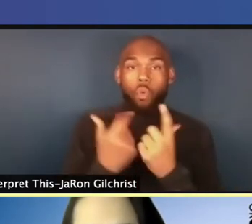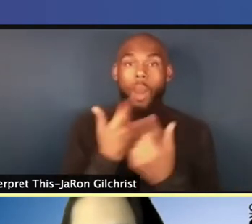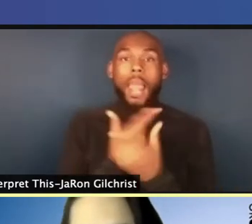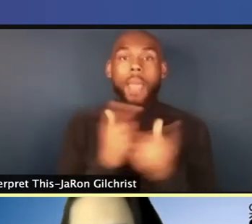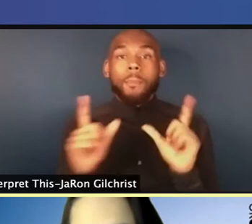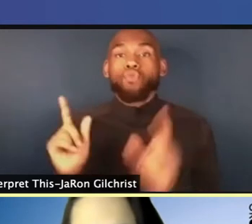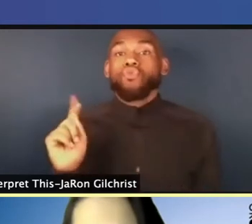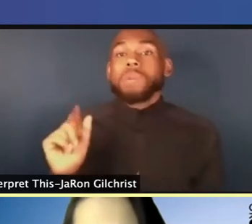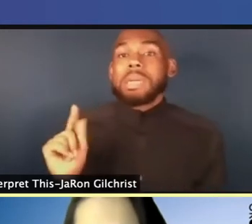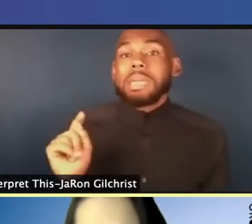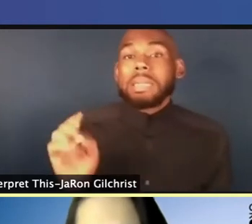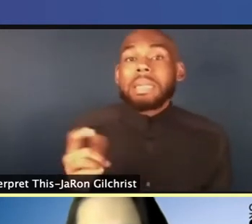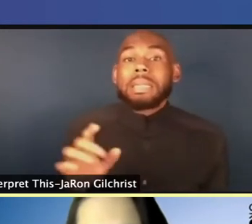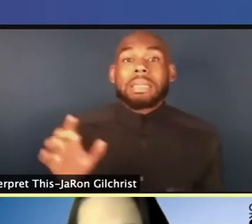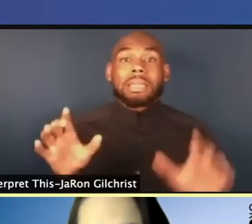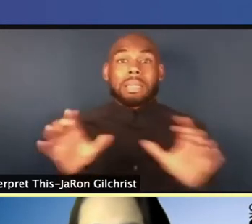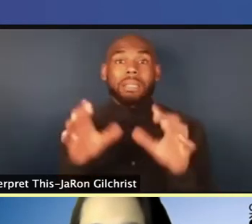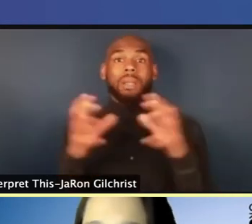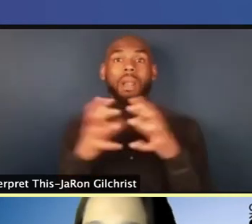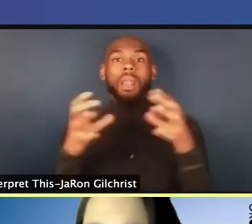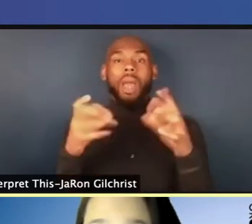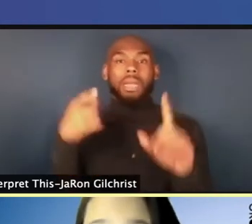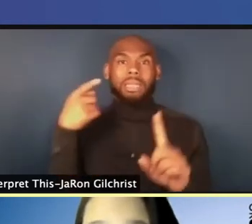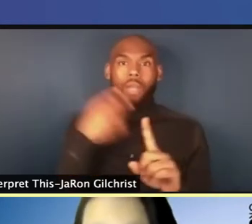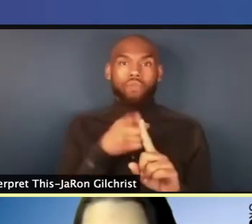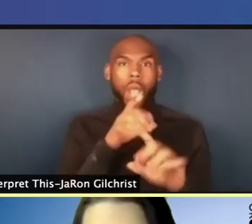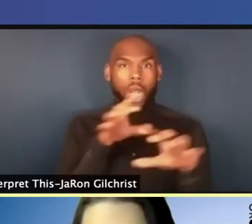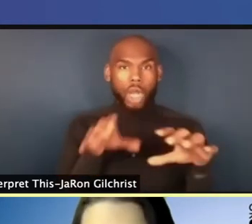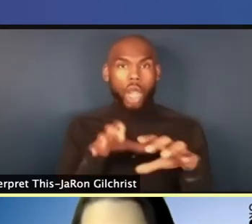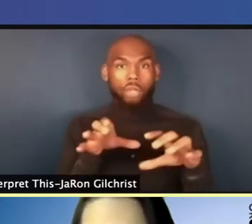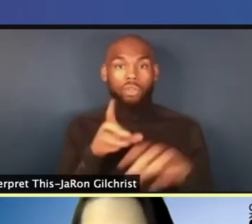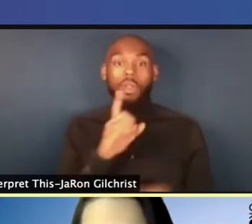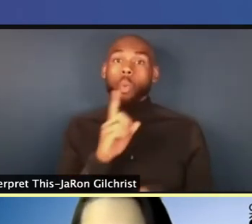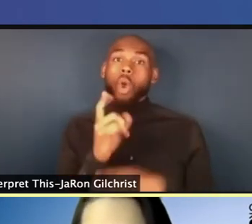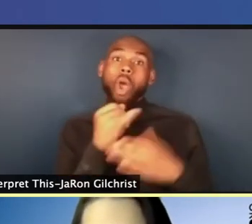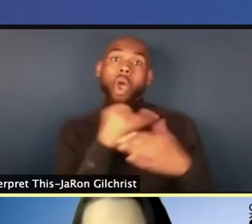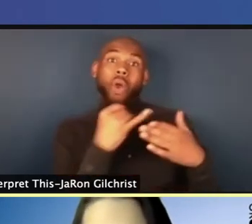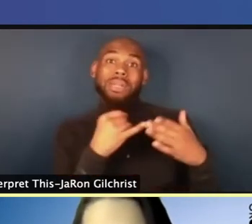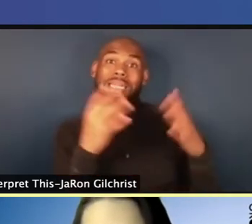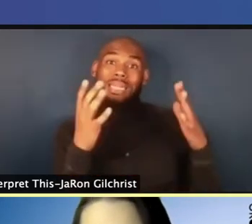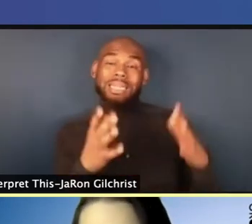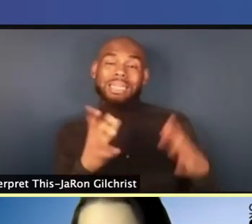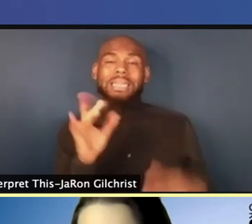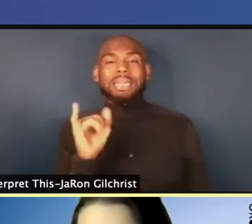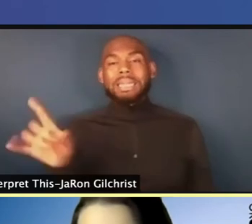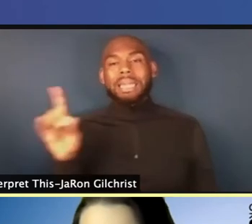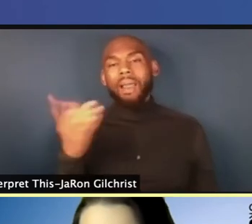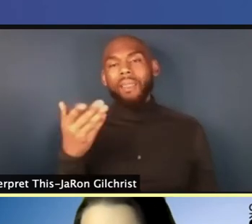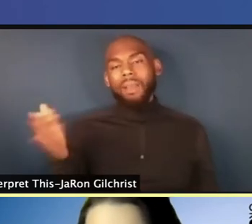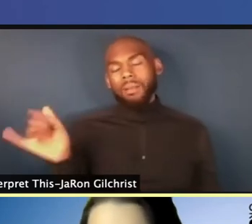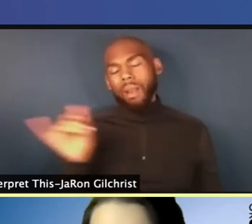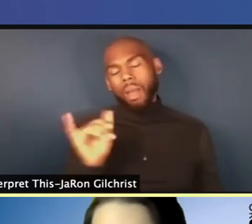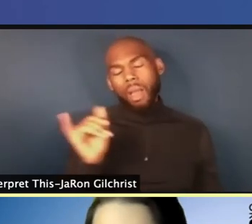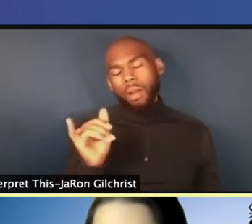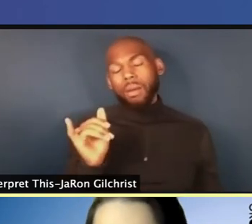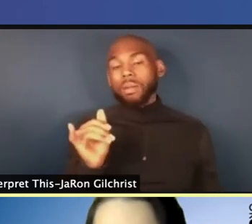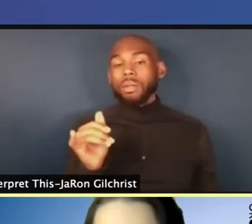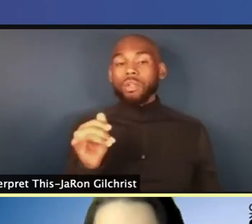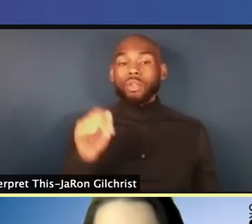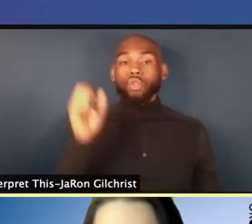bunch of direct actions where they were artistic. They did things like